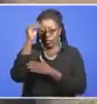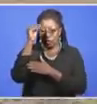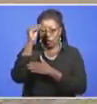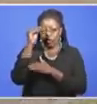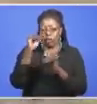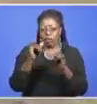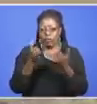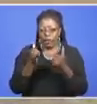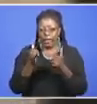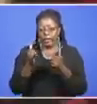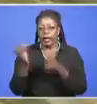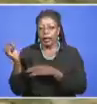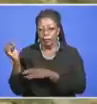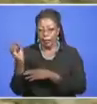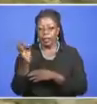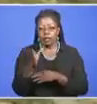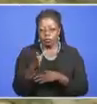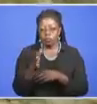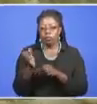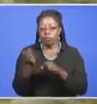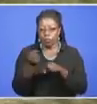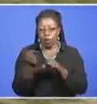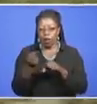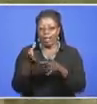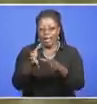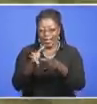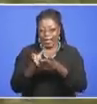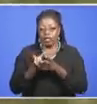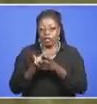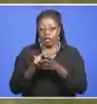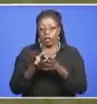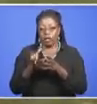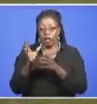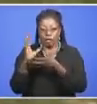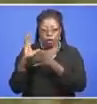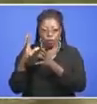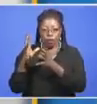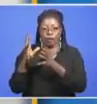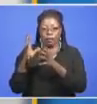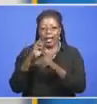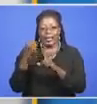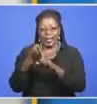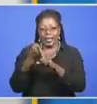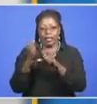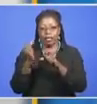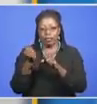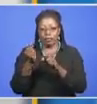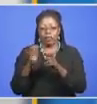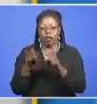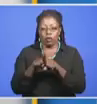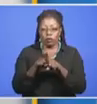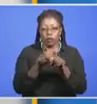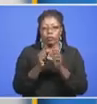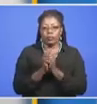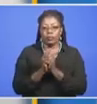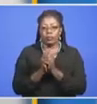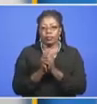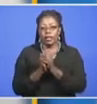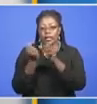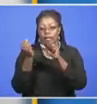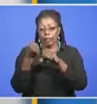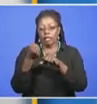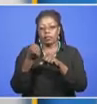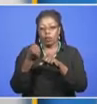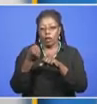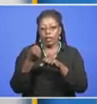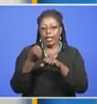at playing baseball. Catching the ball, throwing it, and getting hits. From the minor league baseball diamond yesterday,